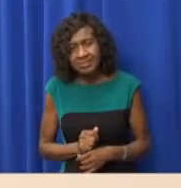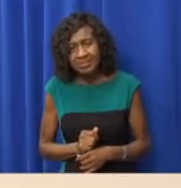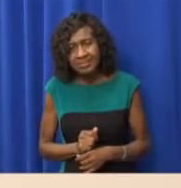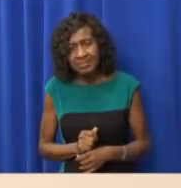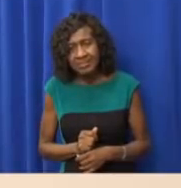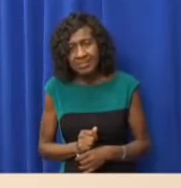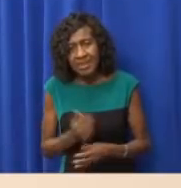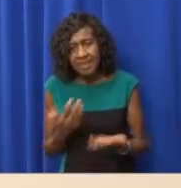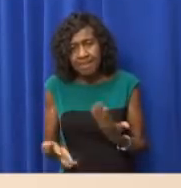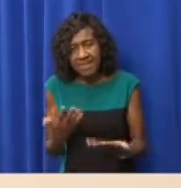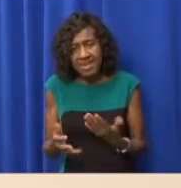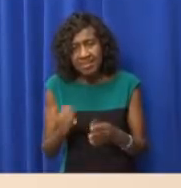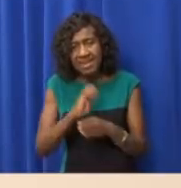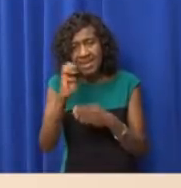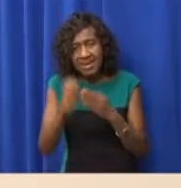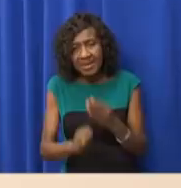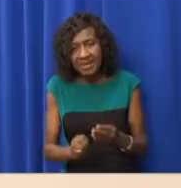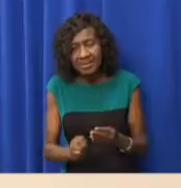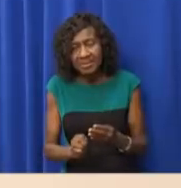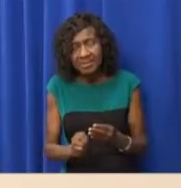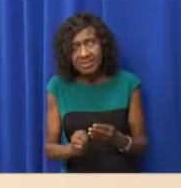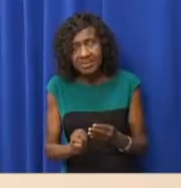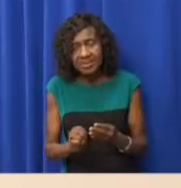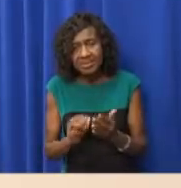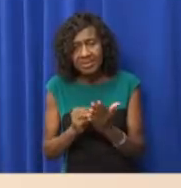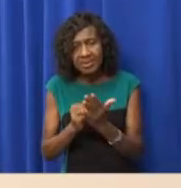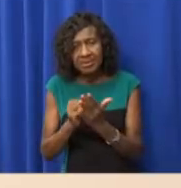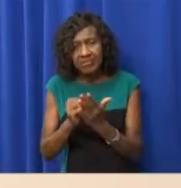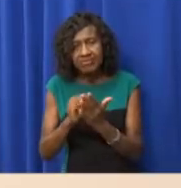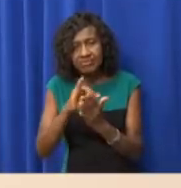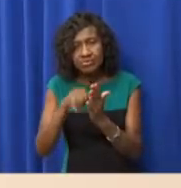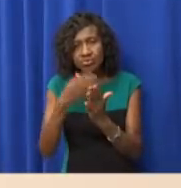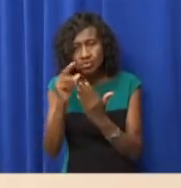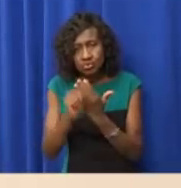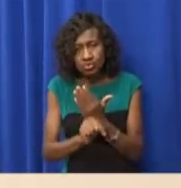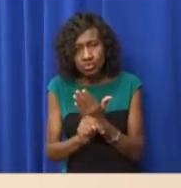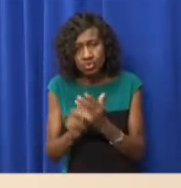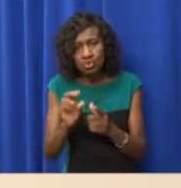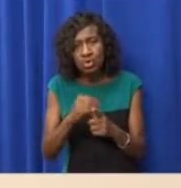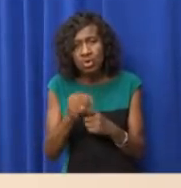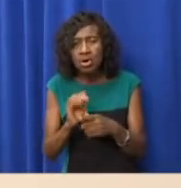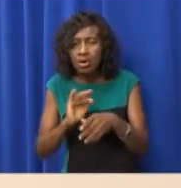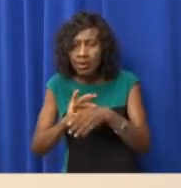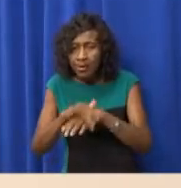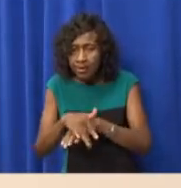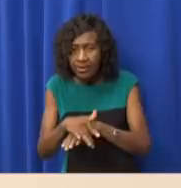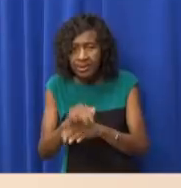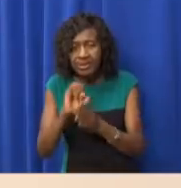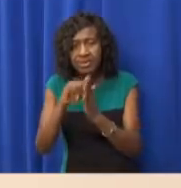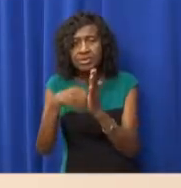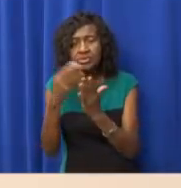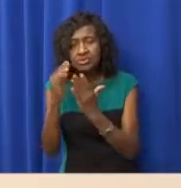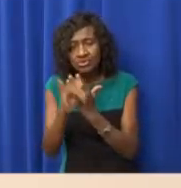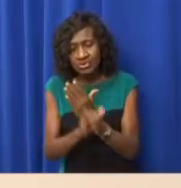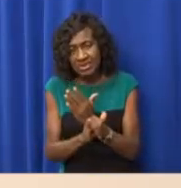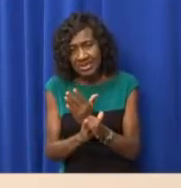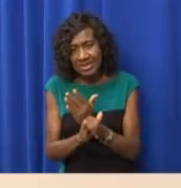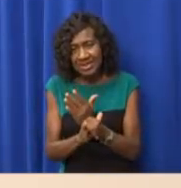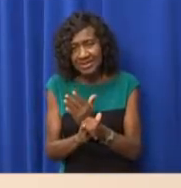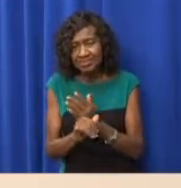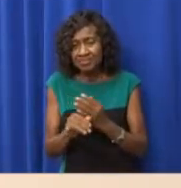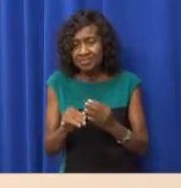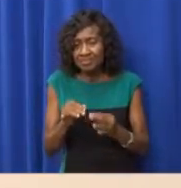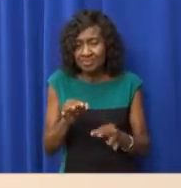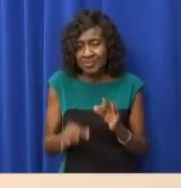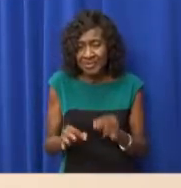probably the end of this month, early July. Okay. If nothing terrible happens, if we don't get clusters